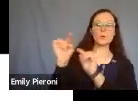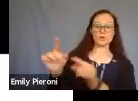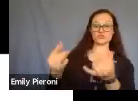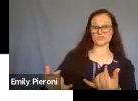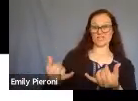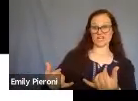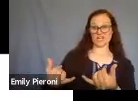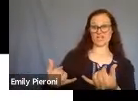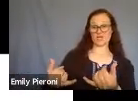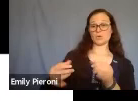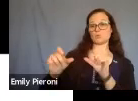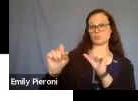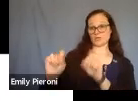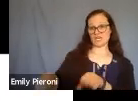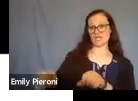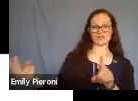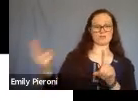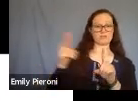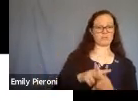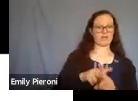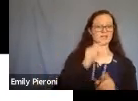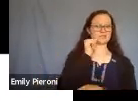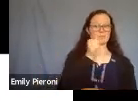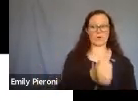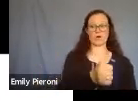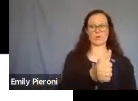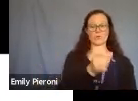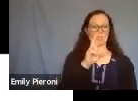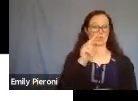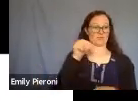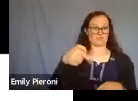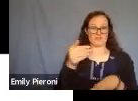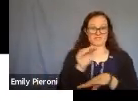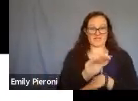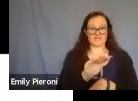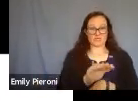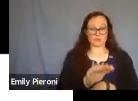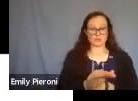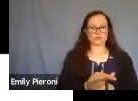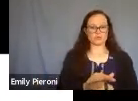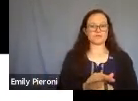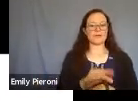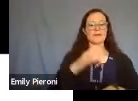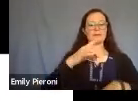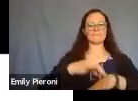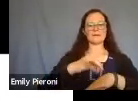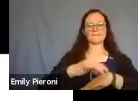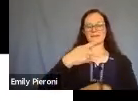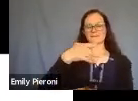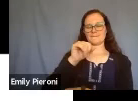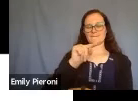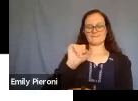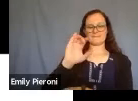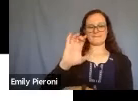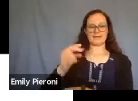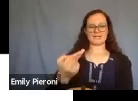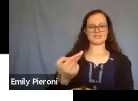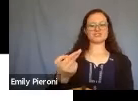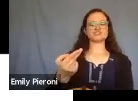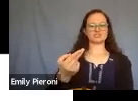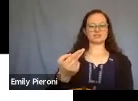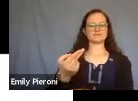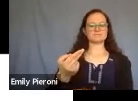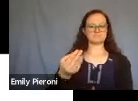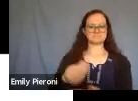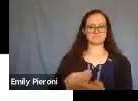being applied as early as tomorrow, even this afternoon. Then we also have the pumpkin patch fundraising, which they were here also. And they